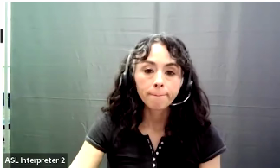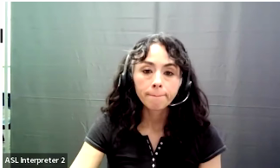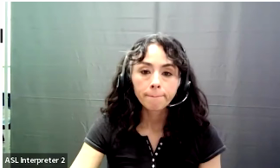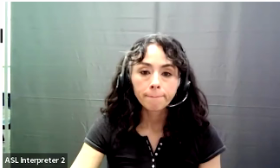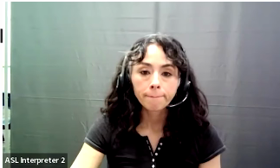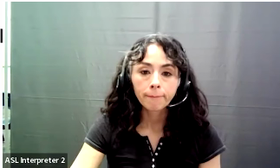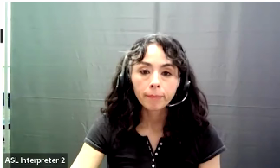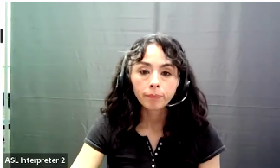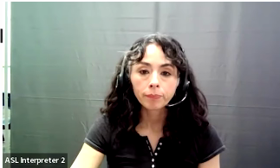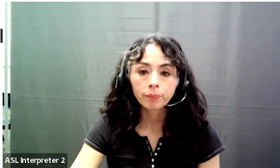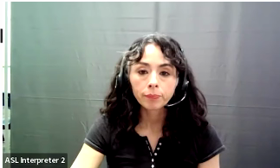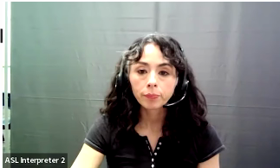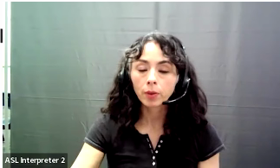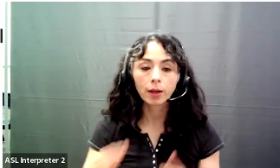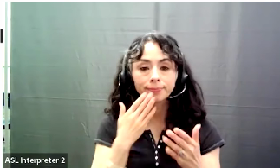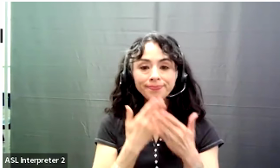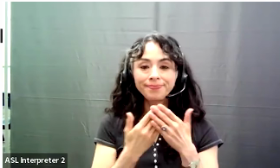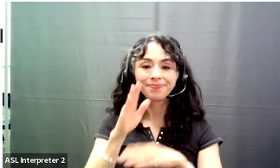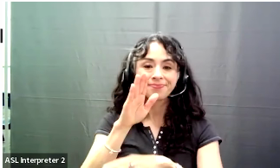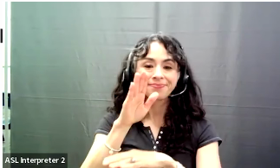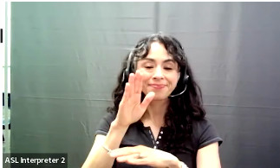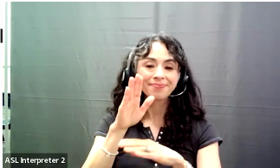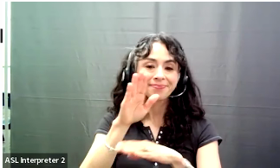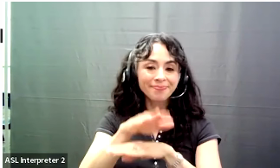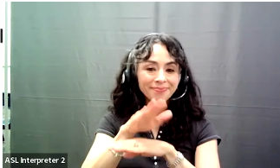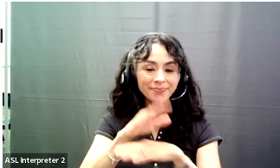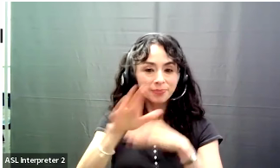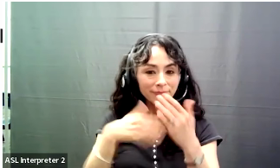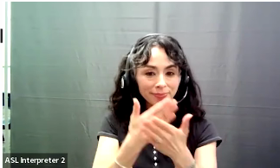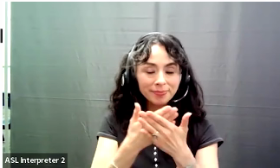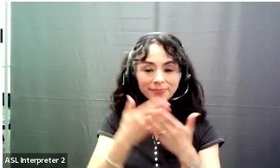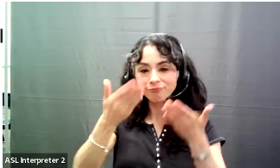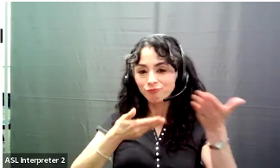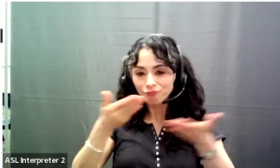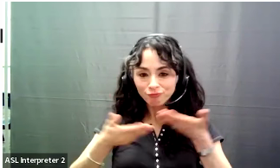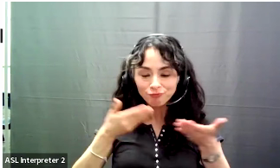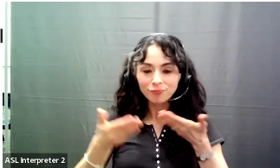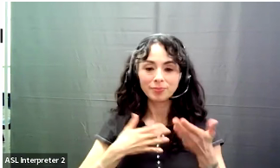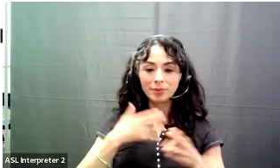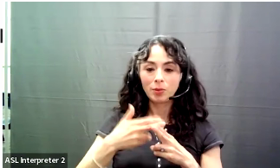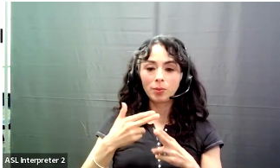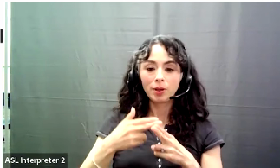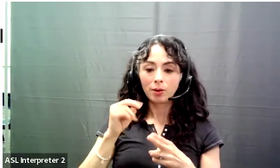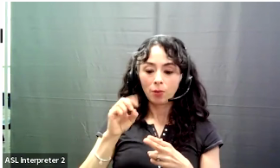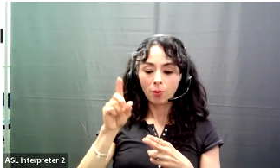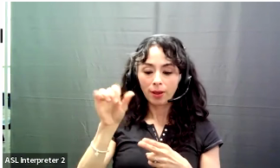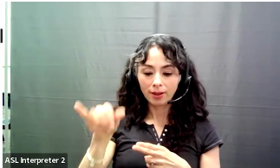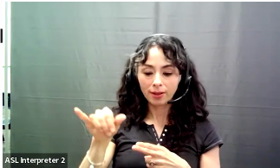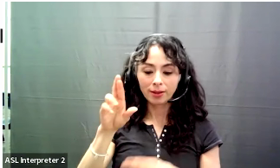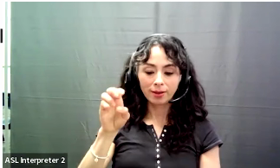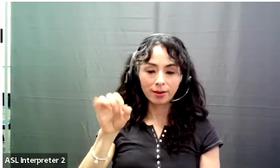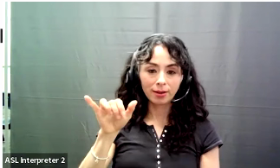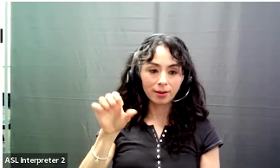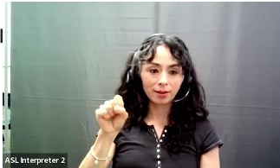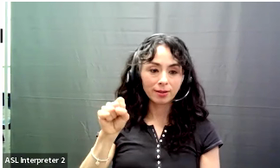Good afternoon, everyone. Welcome and thanks for being here. My name is Noeli Reyes. I am part of